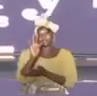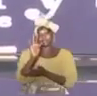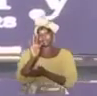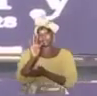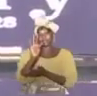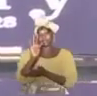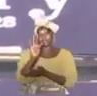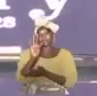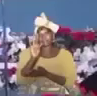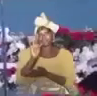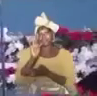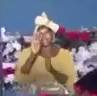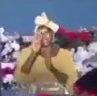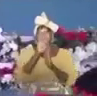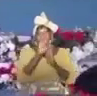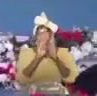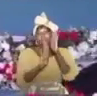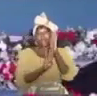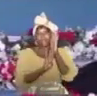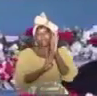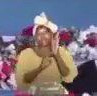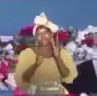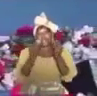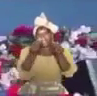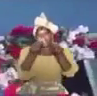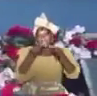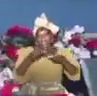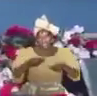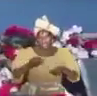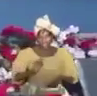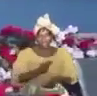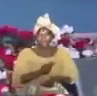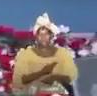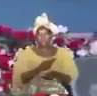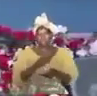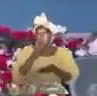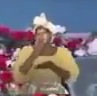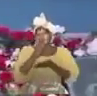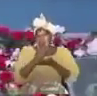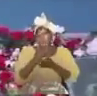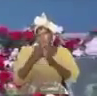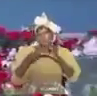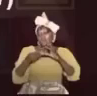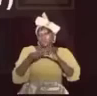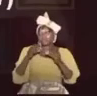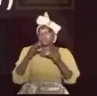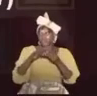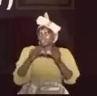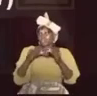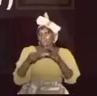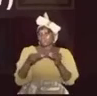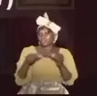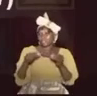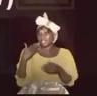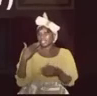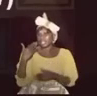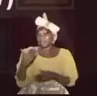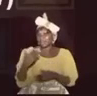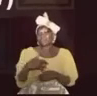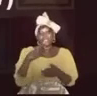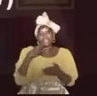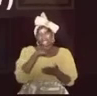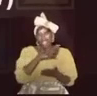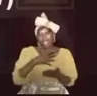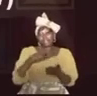19. The Bible gives us a very interesting expression. I trust that the media will work with us. Thank you. It